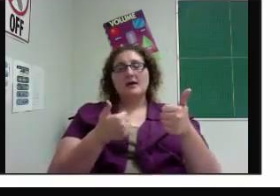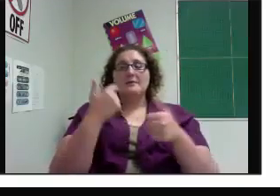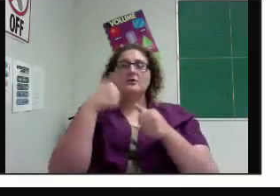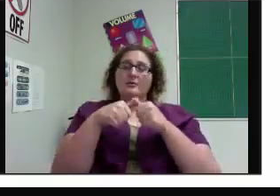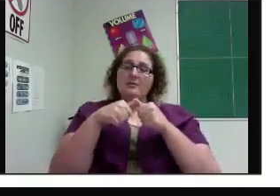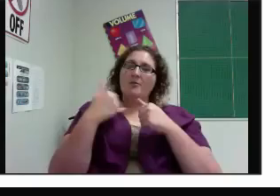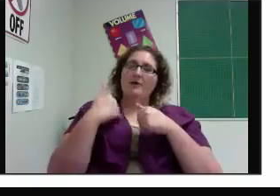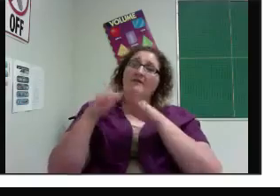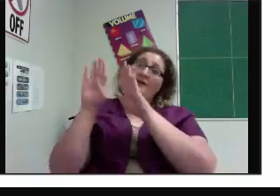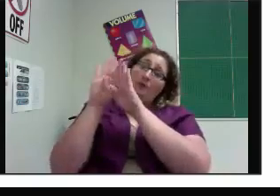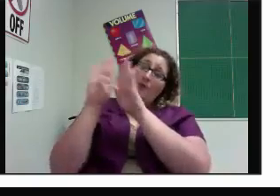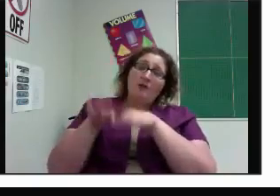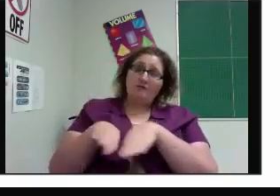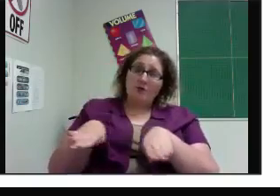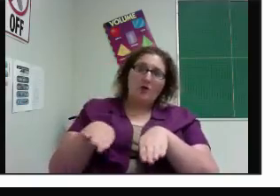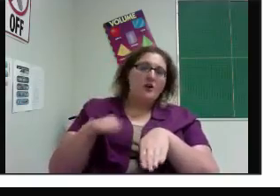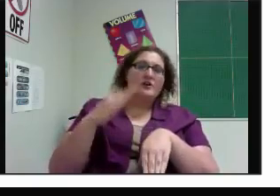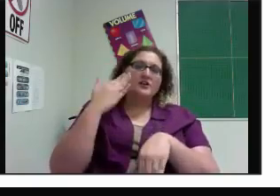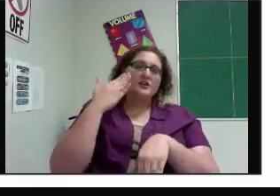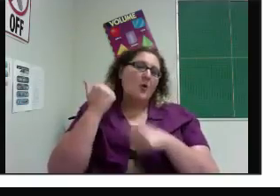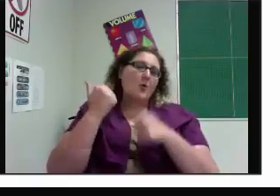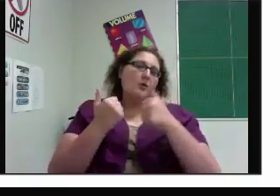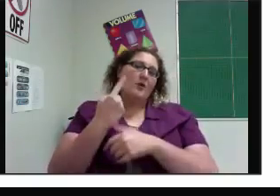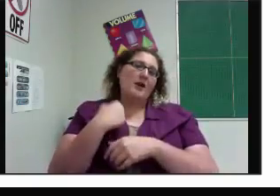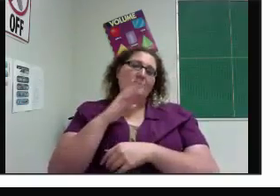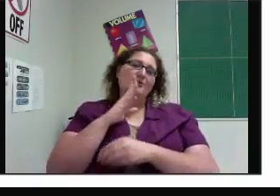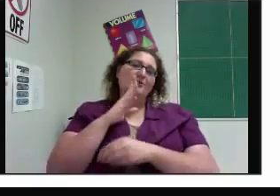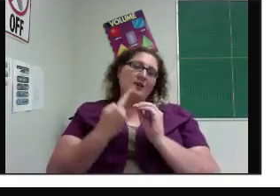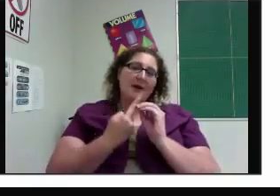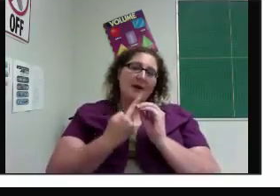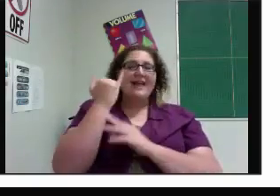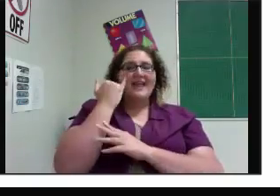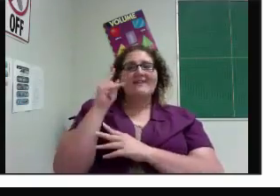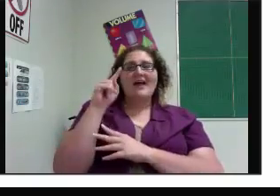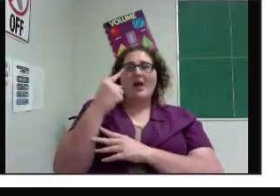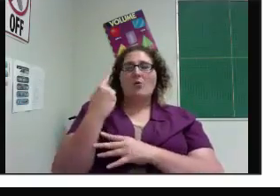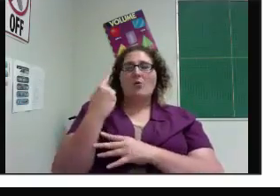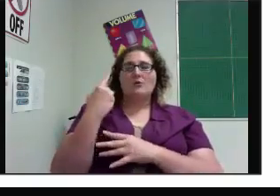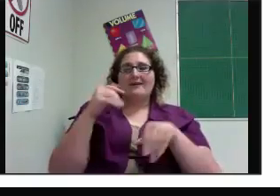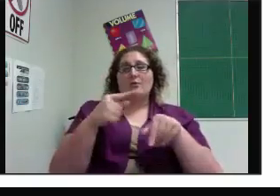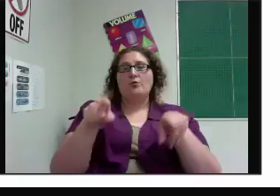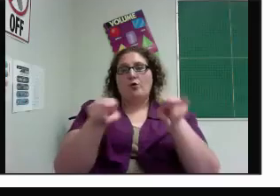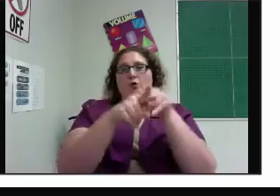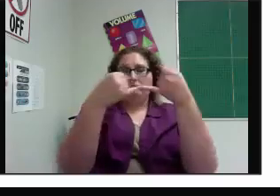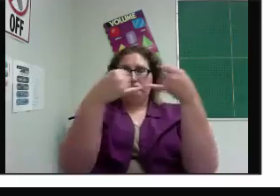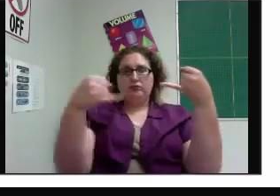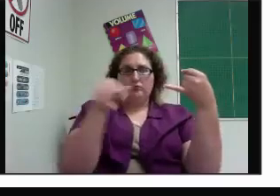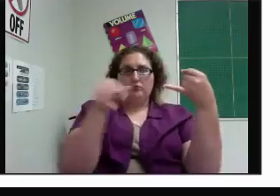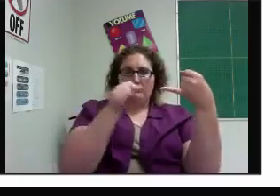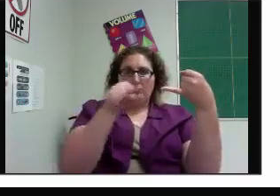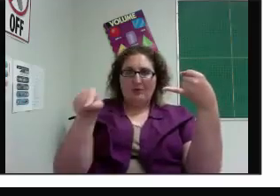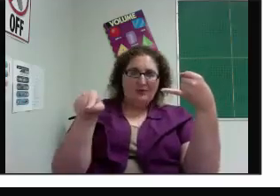Okay, and this is like what we talked about. Is this the floor or the